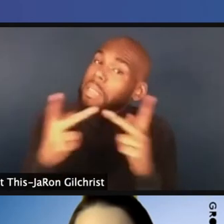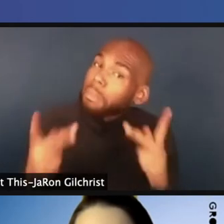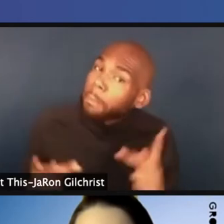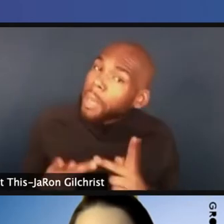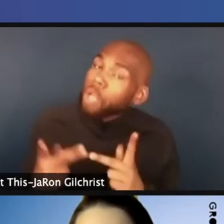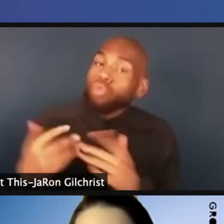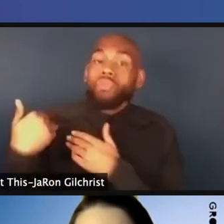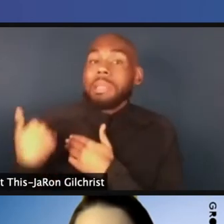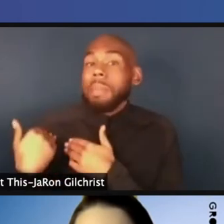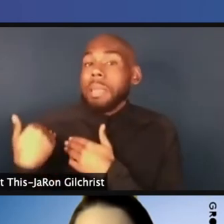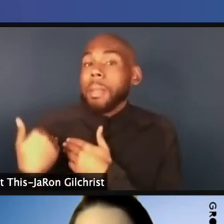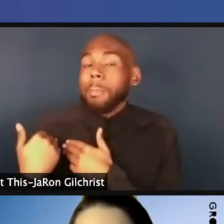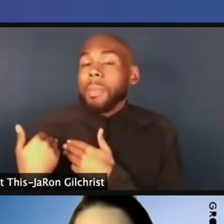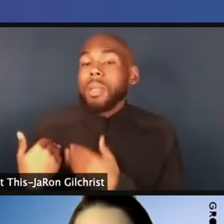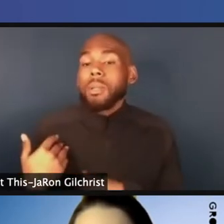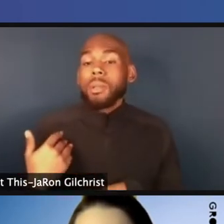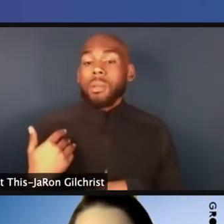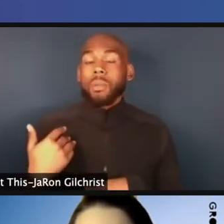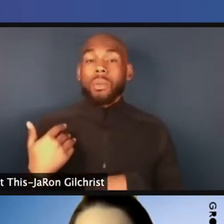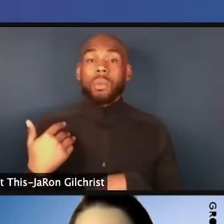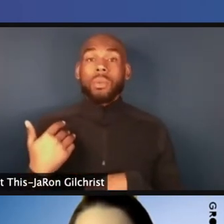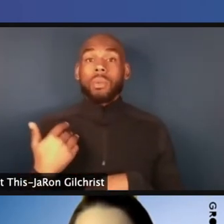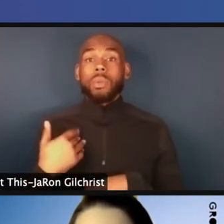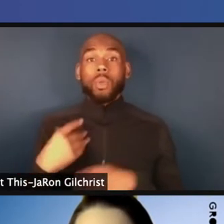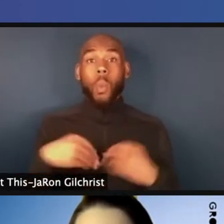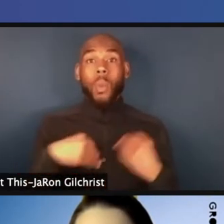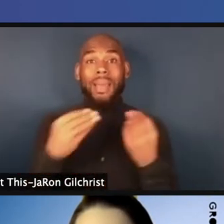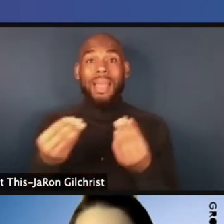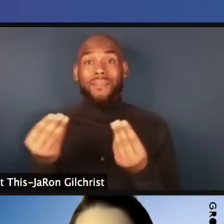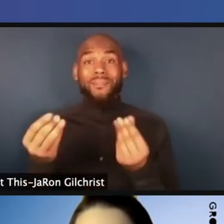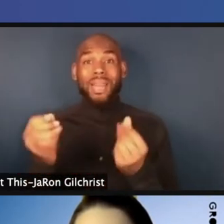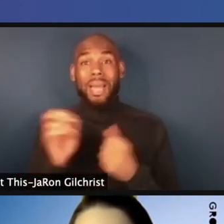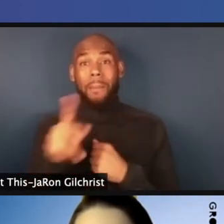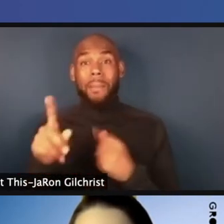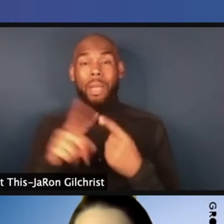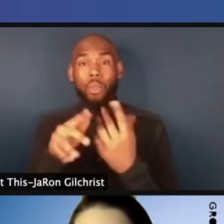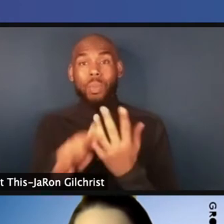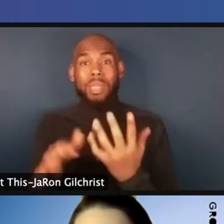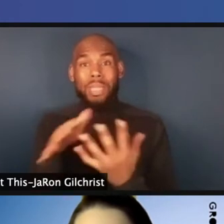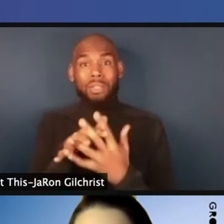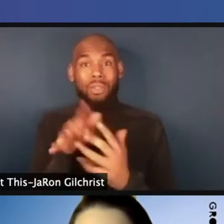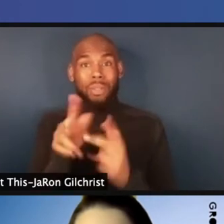responsibly, you know, like giving over, I mean, frankly, you know, giving land back to Indigenous folks is always a great option.